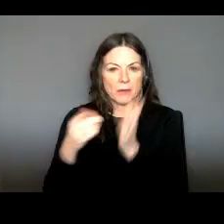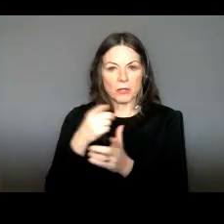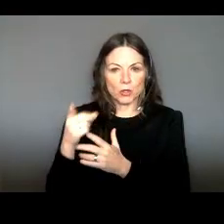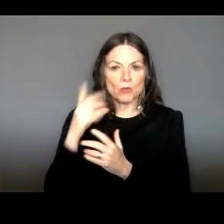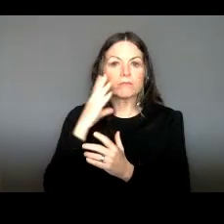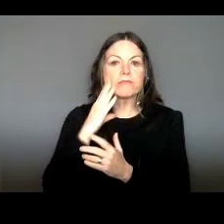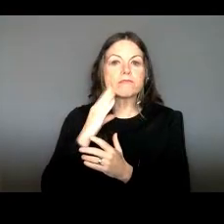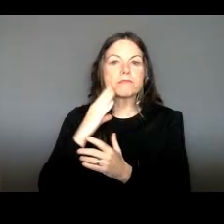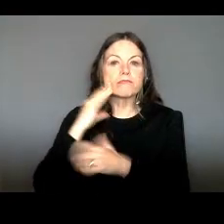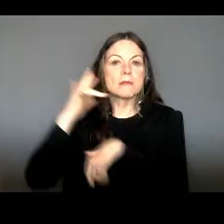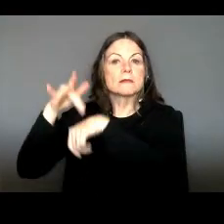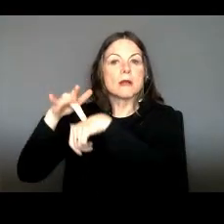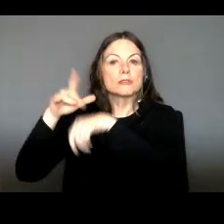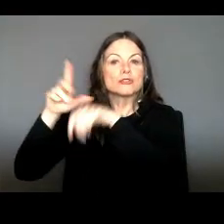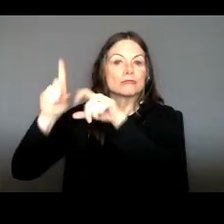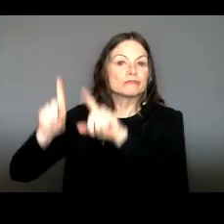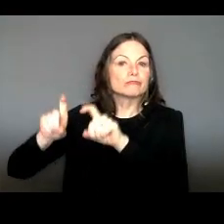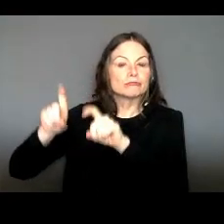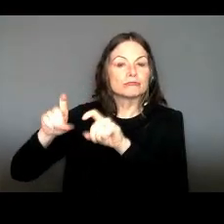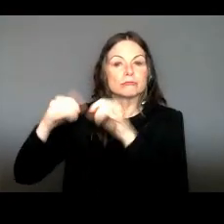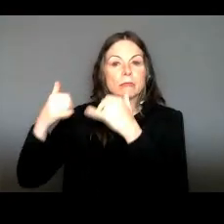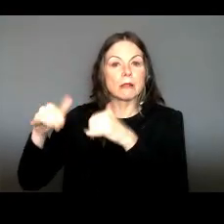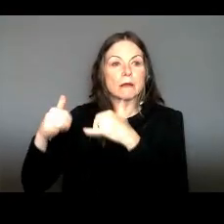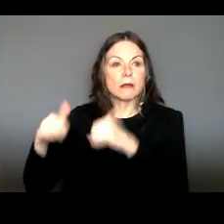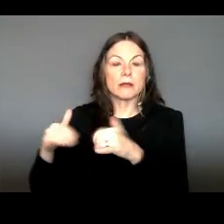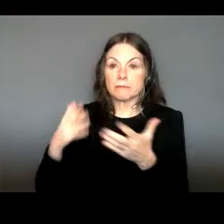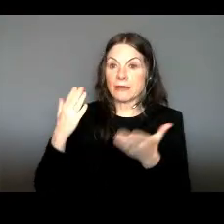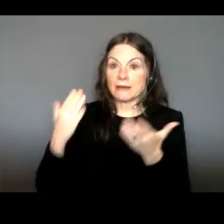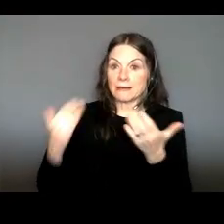tool. We're going to take some time now to